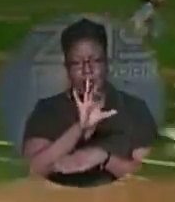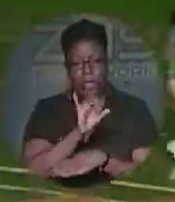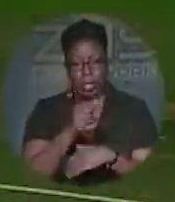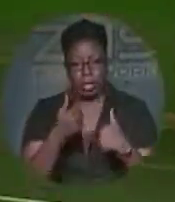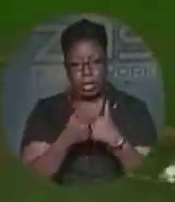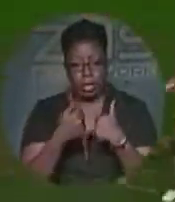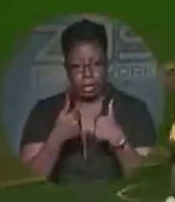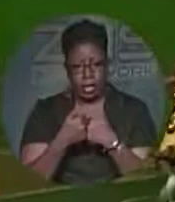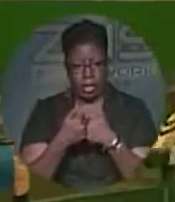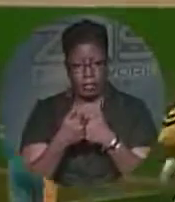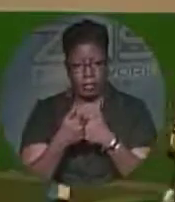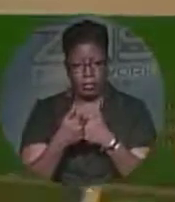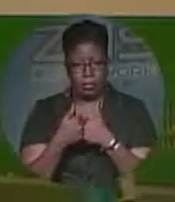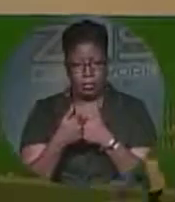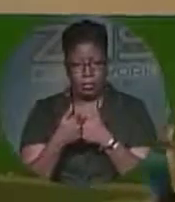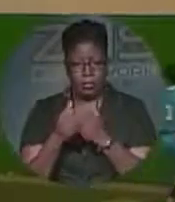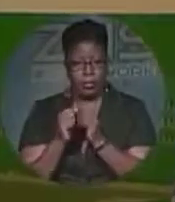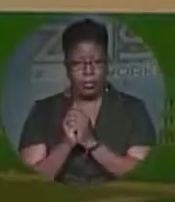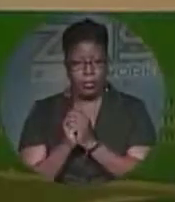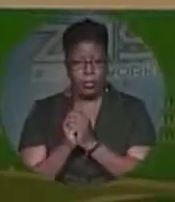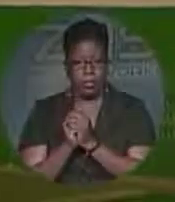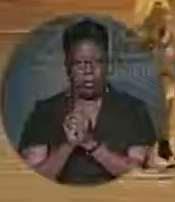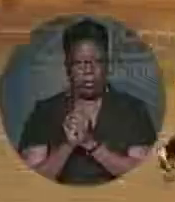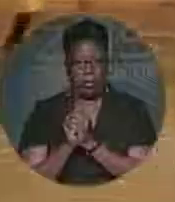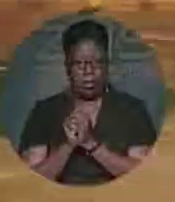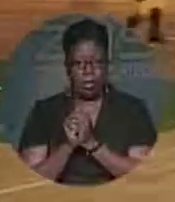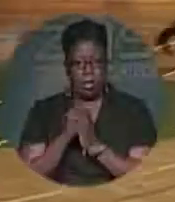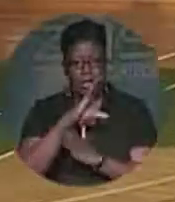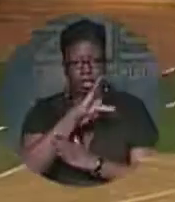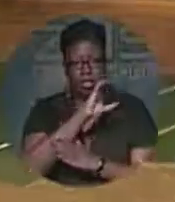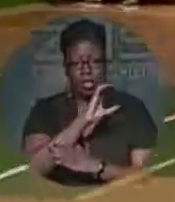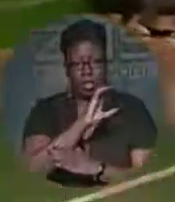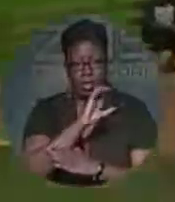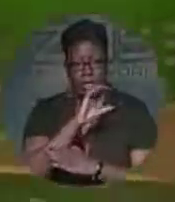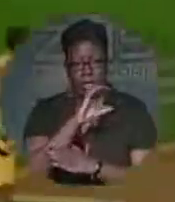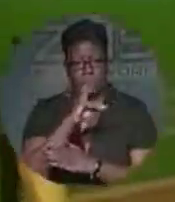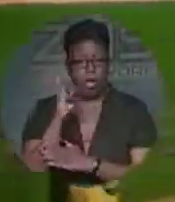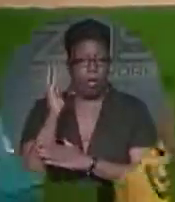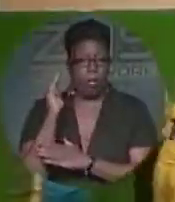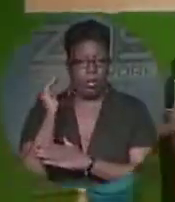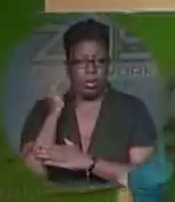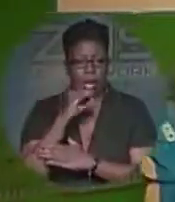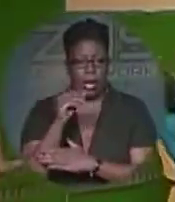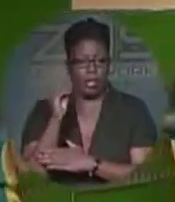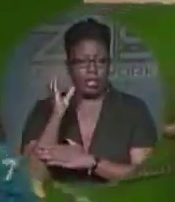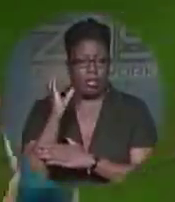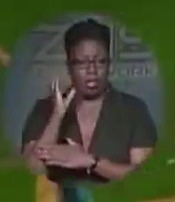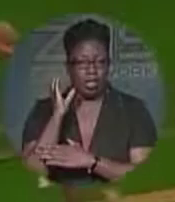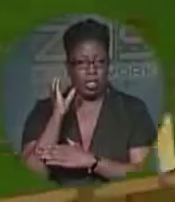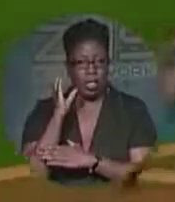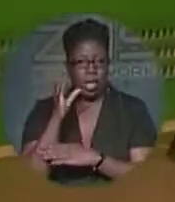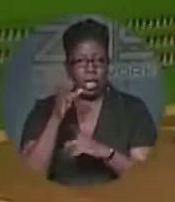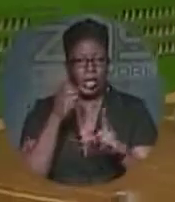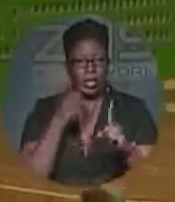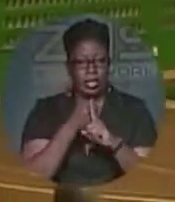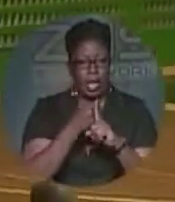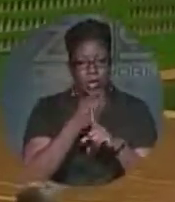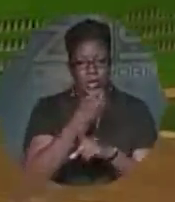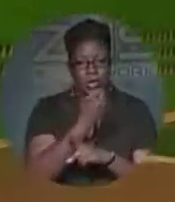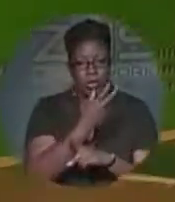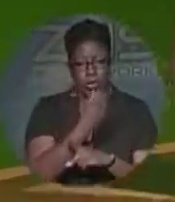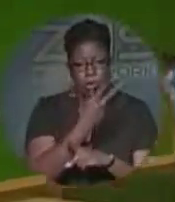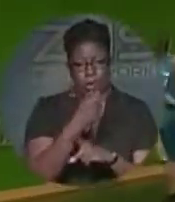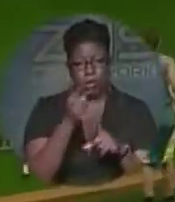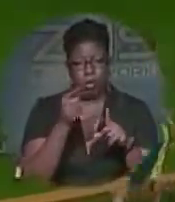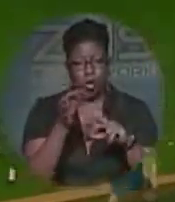led all scorers with 14 points for the Angels. For the Cheetahs, Anastasia Motri and Christine St. Clair led the attack with 13 and 12 points,